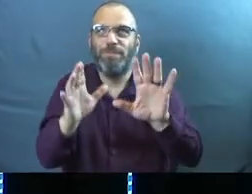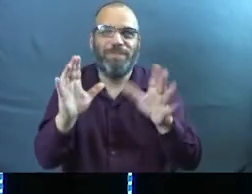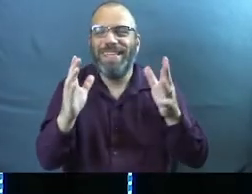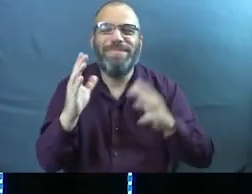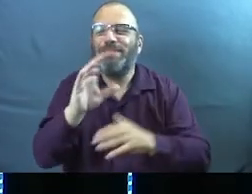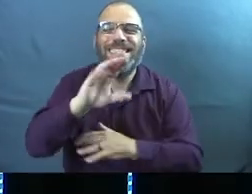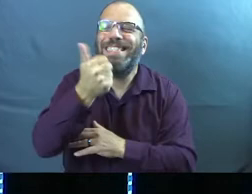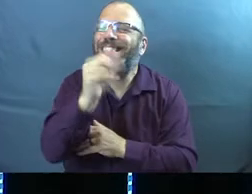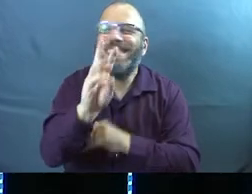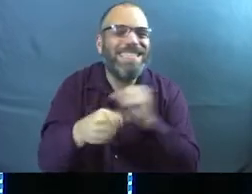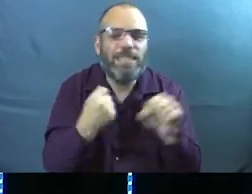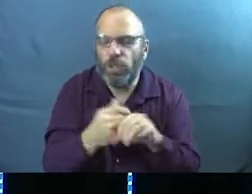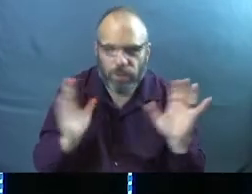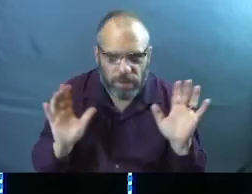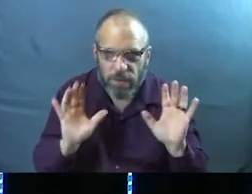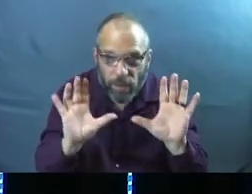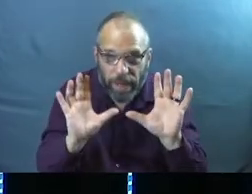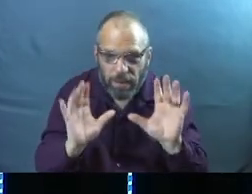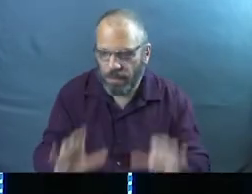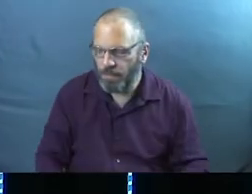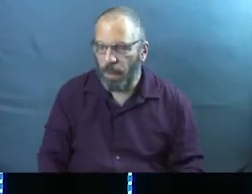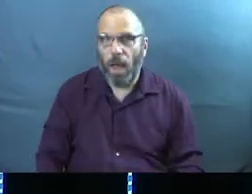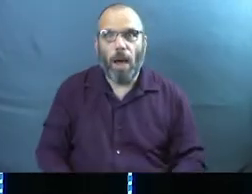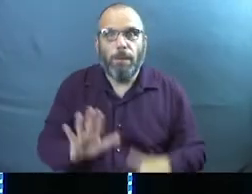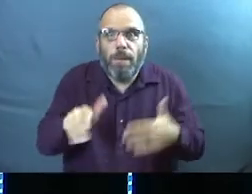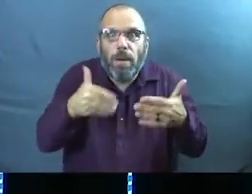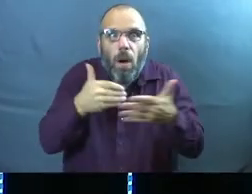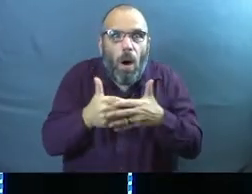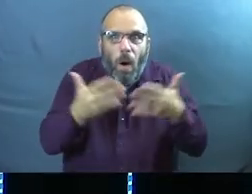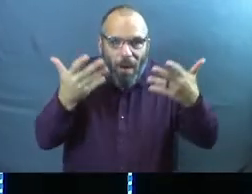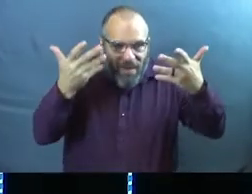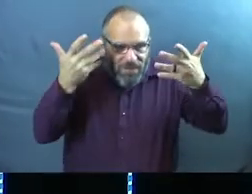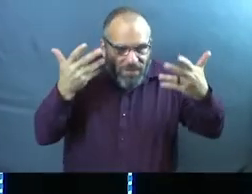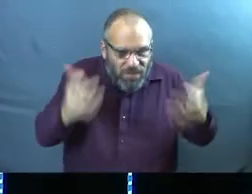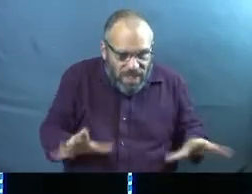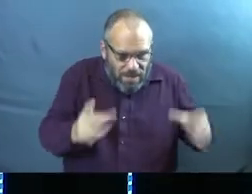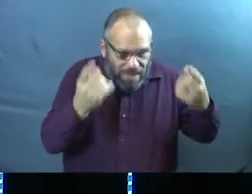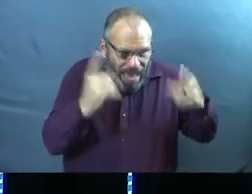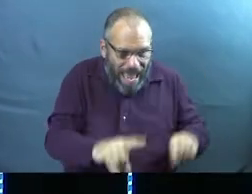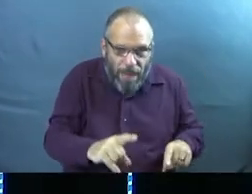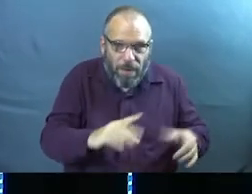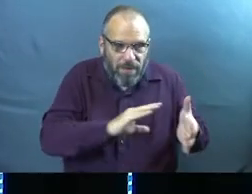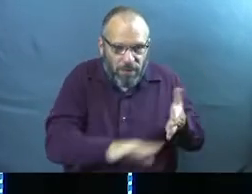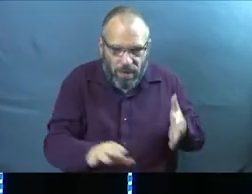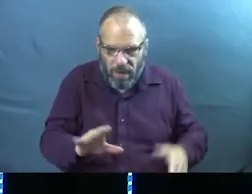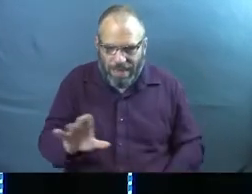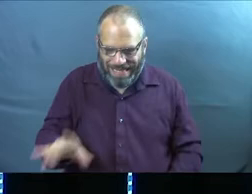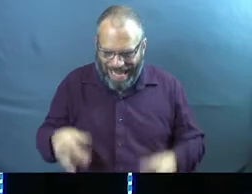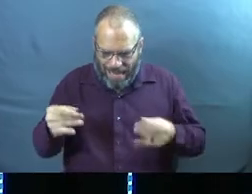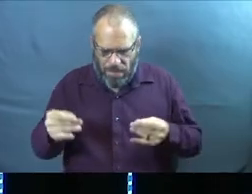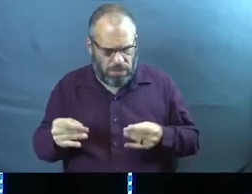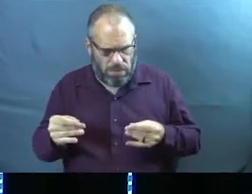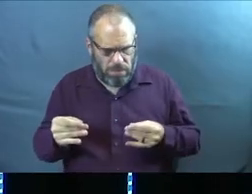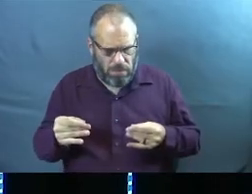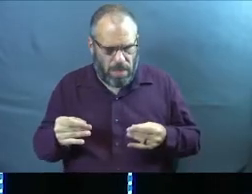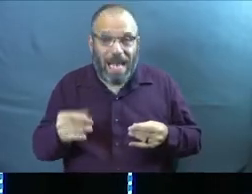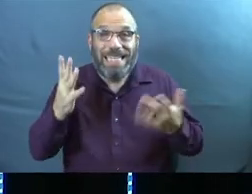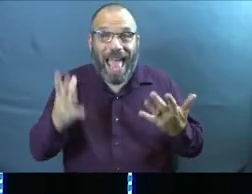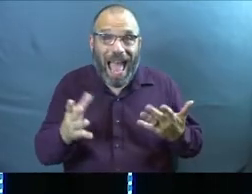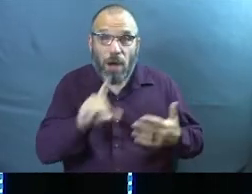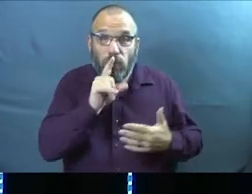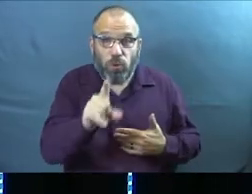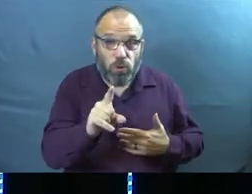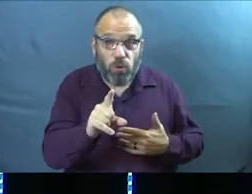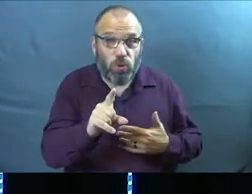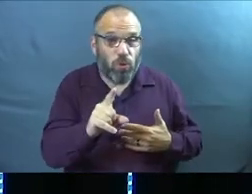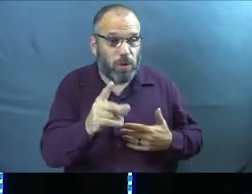what I mean. But all of that stuff had already happened, and what he's seeing right now is the veil is pulled back